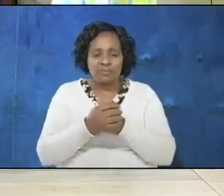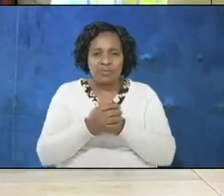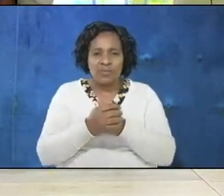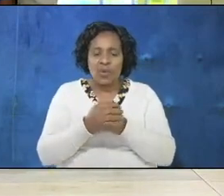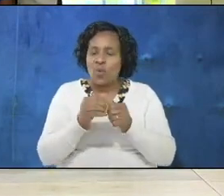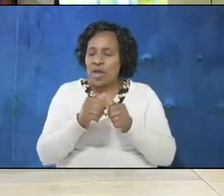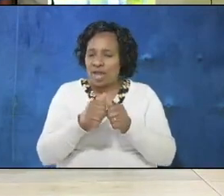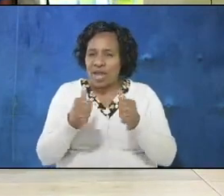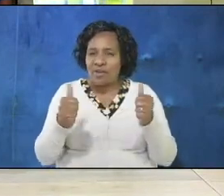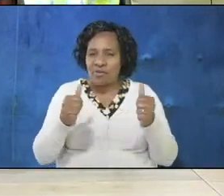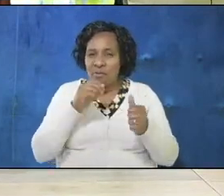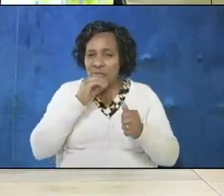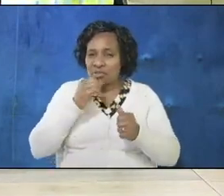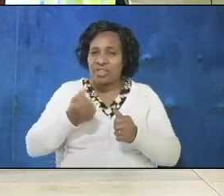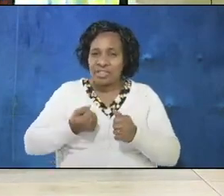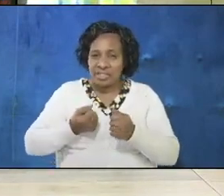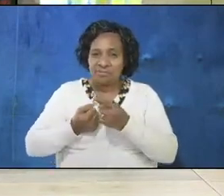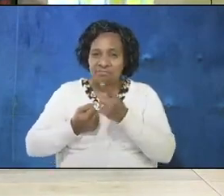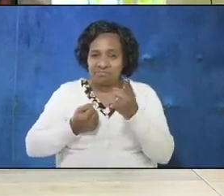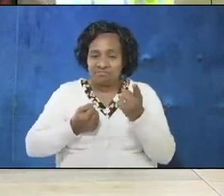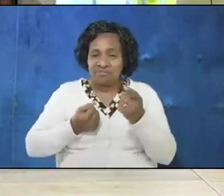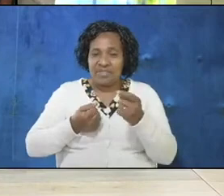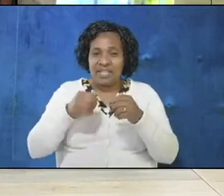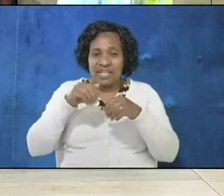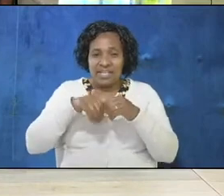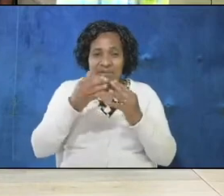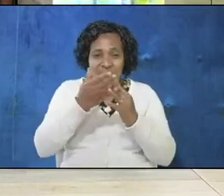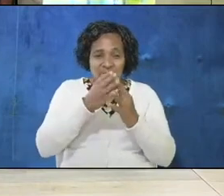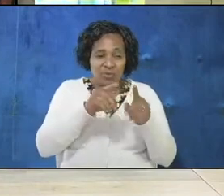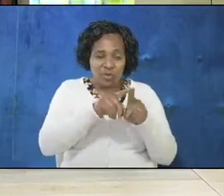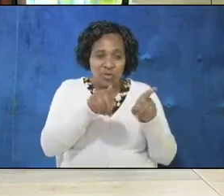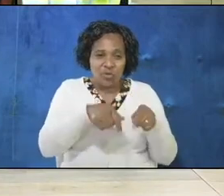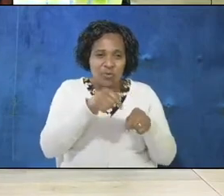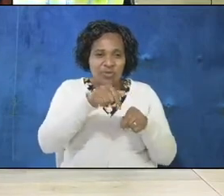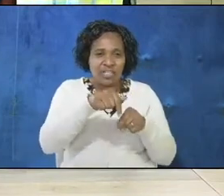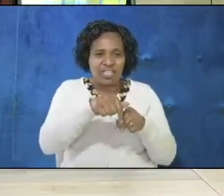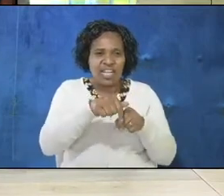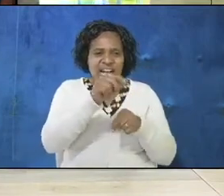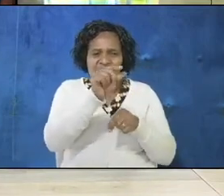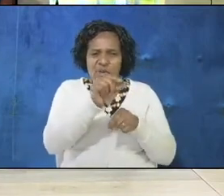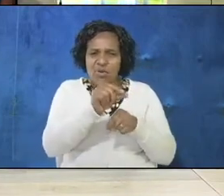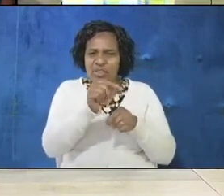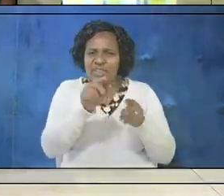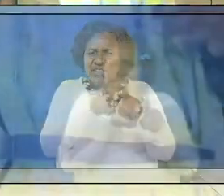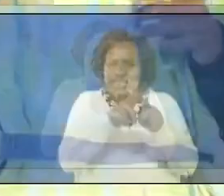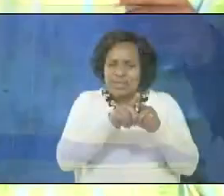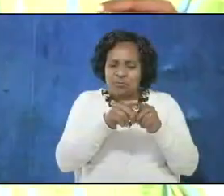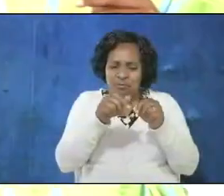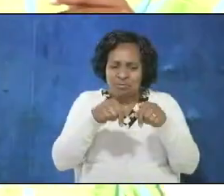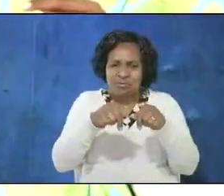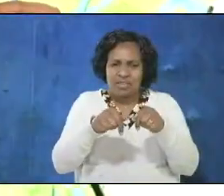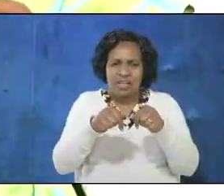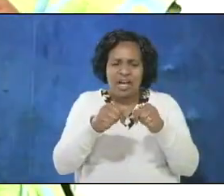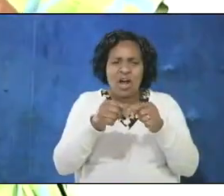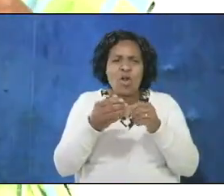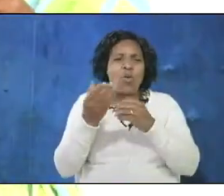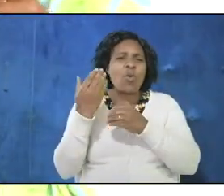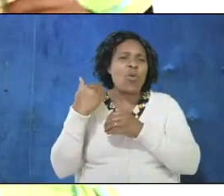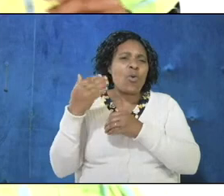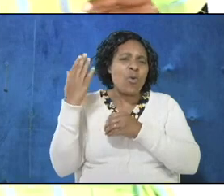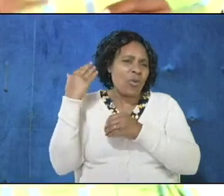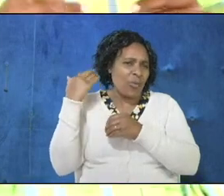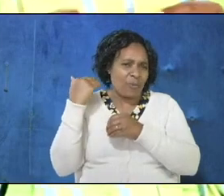alone. Well, boys and girls, in the middle of this room, there's a cross just like this one. A long, long time